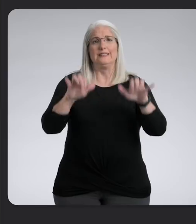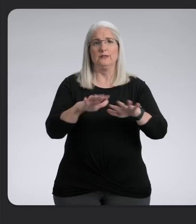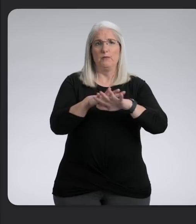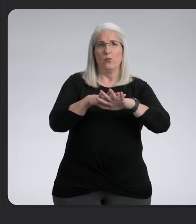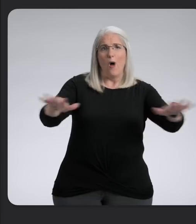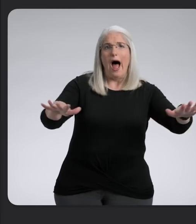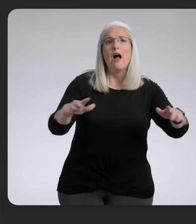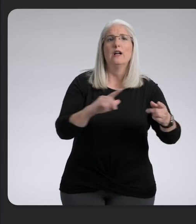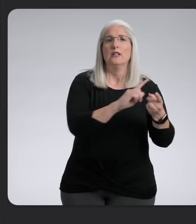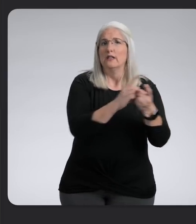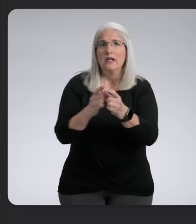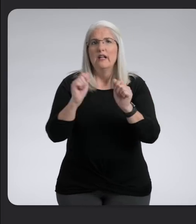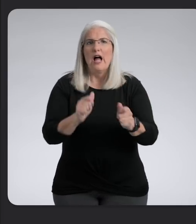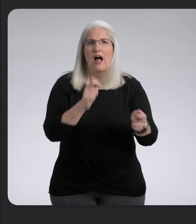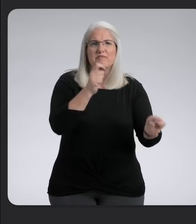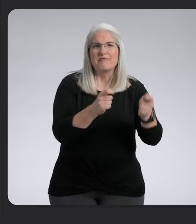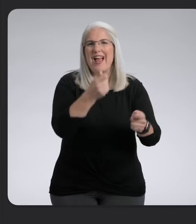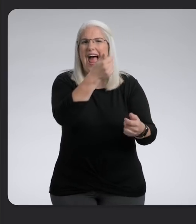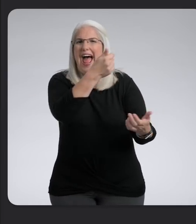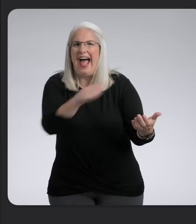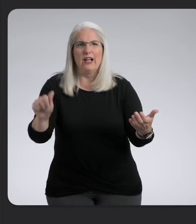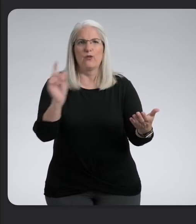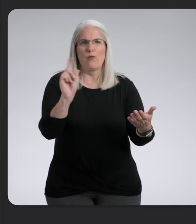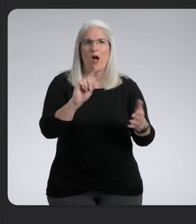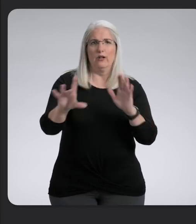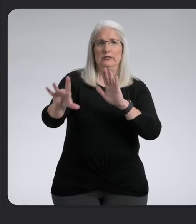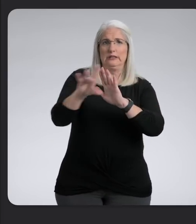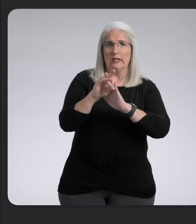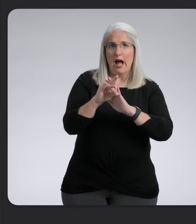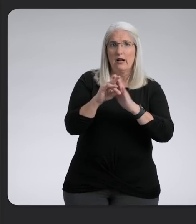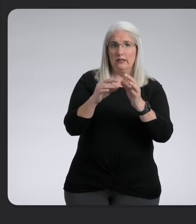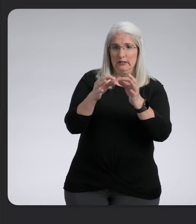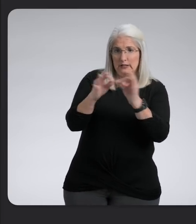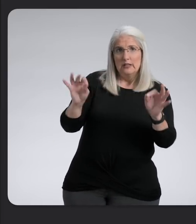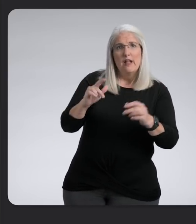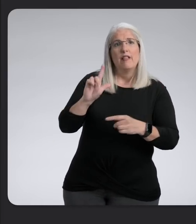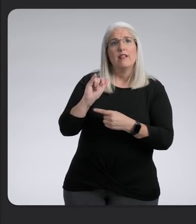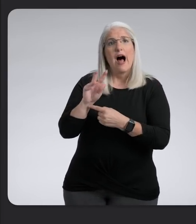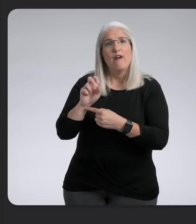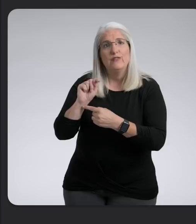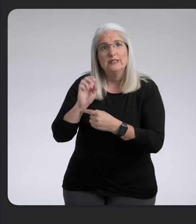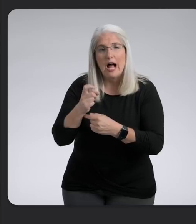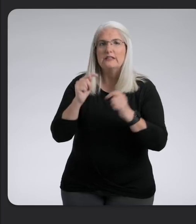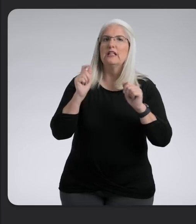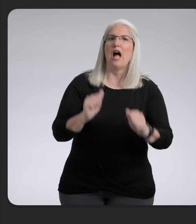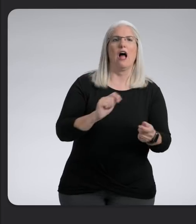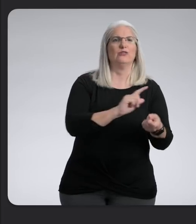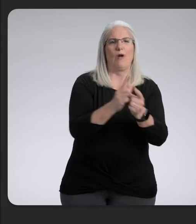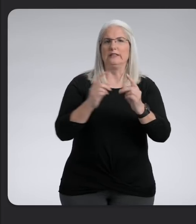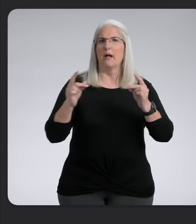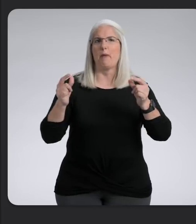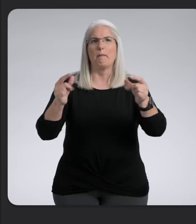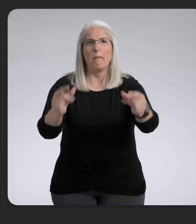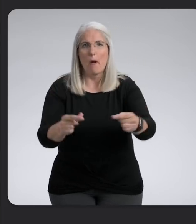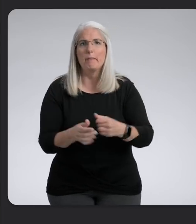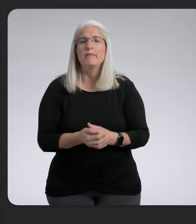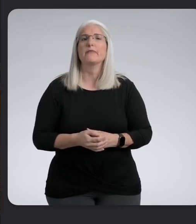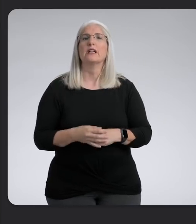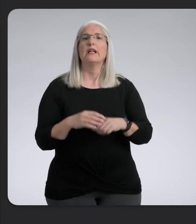text anywhere. Just select the text and tap Translate. With live text, you can even translate text in a